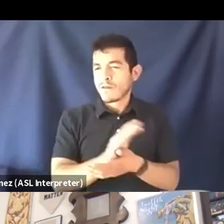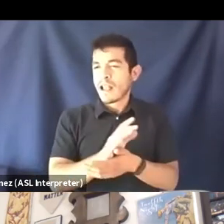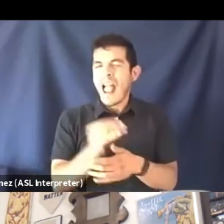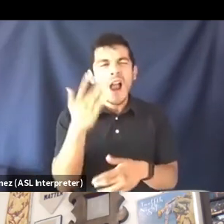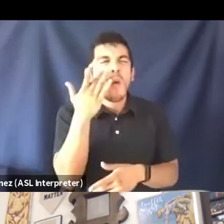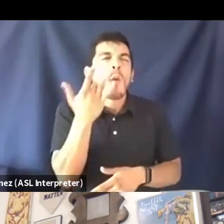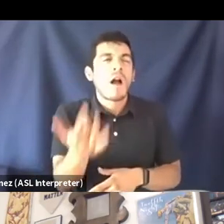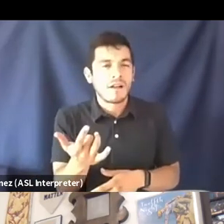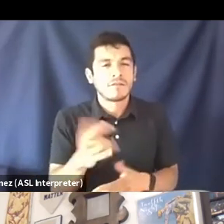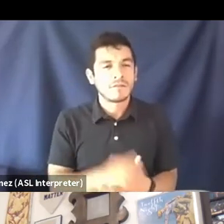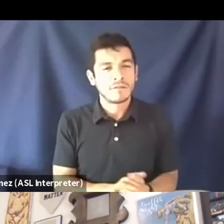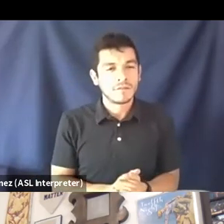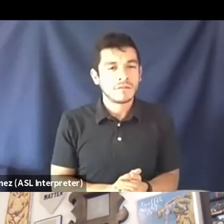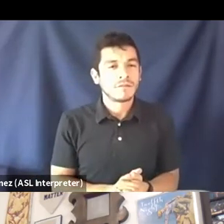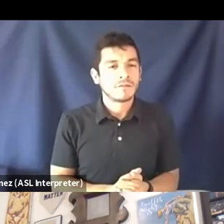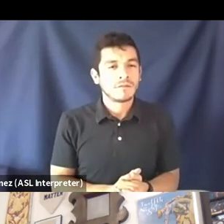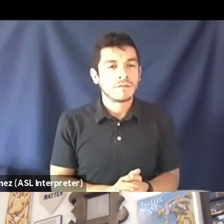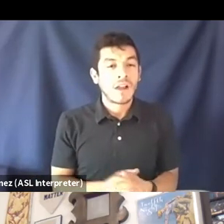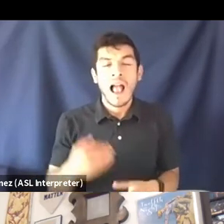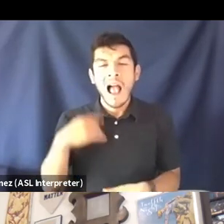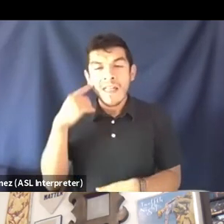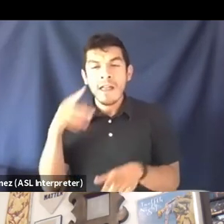And I think people can get really mired in